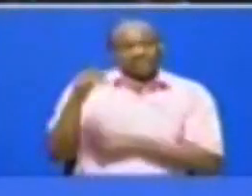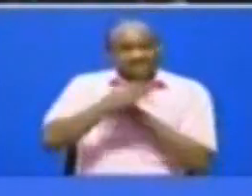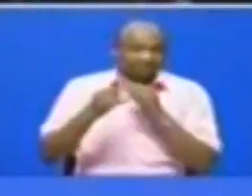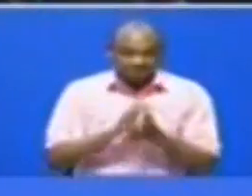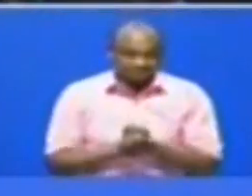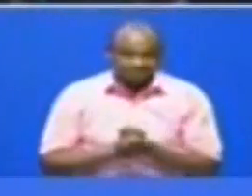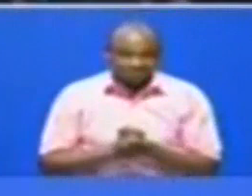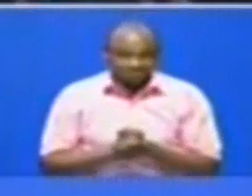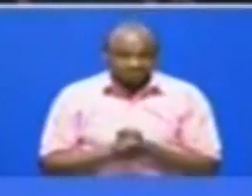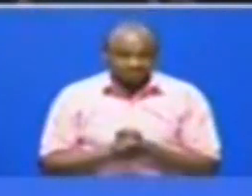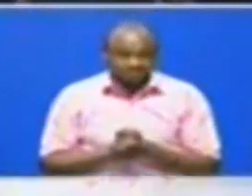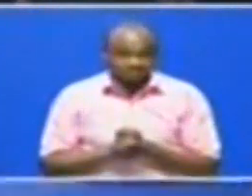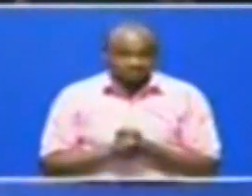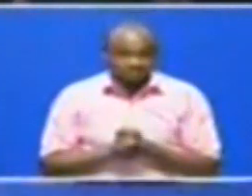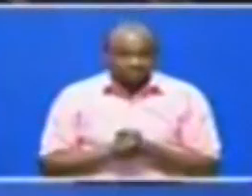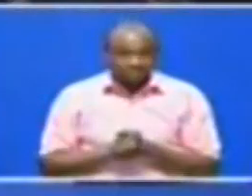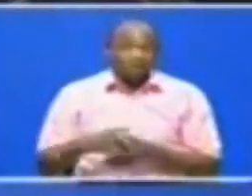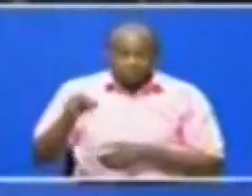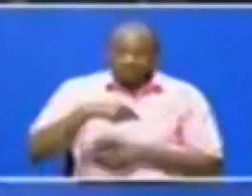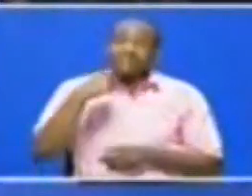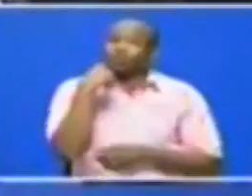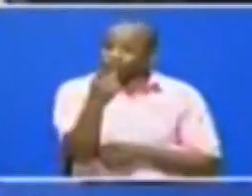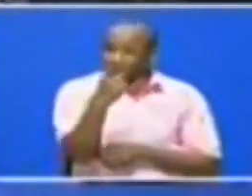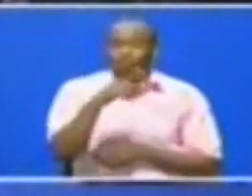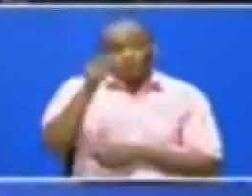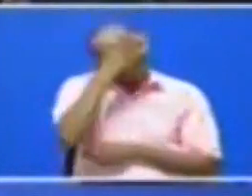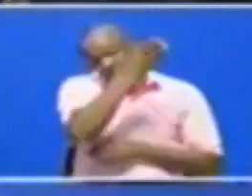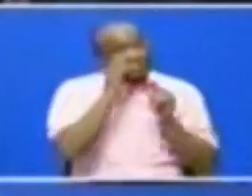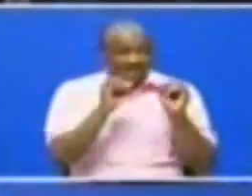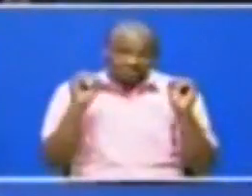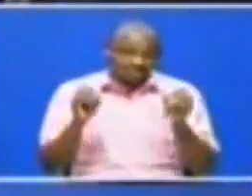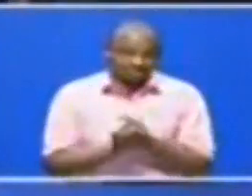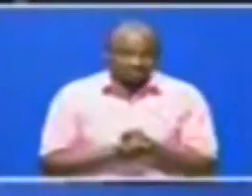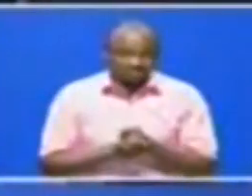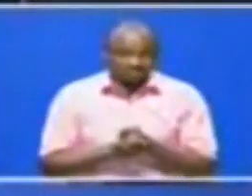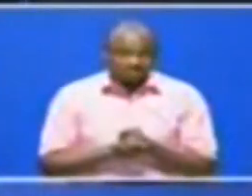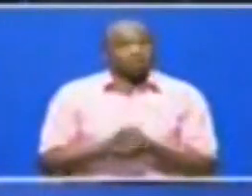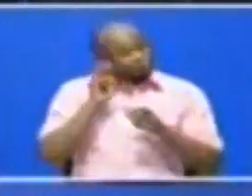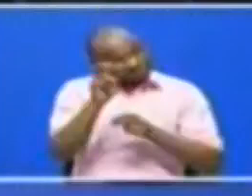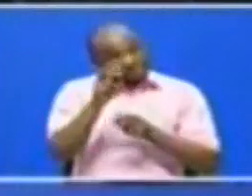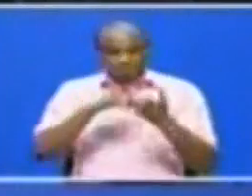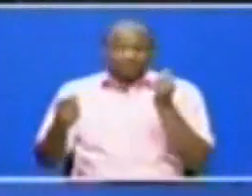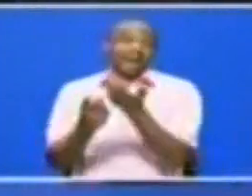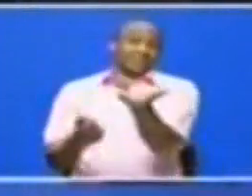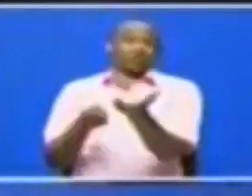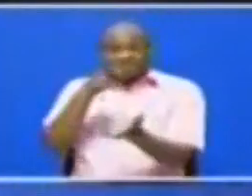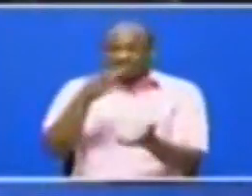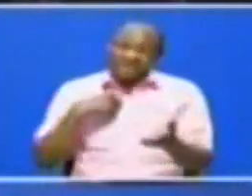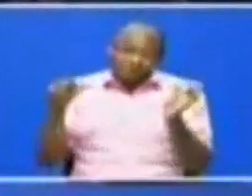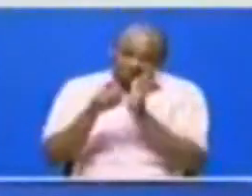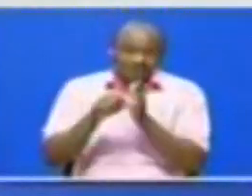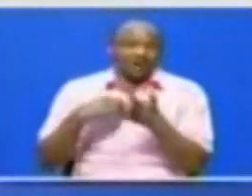Na tukakwambia usiende kwao. Ona vile wamekuweka